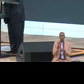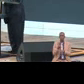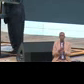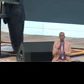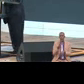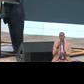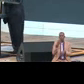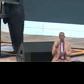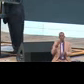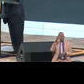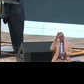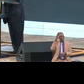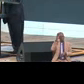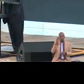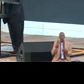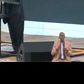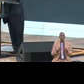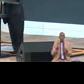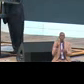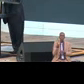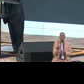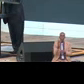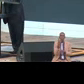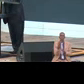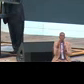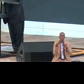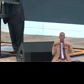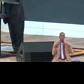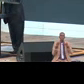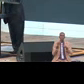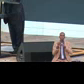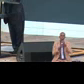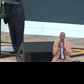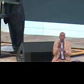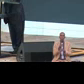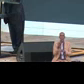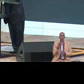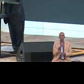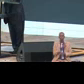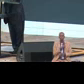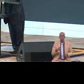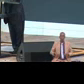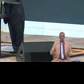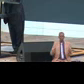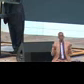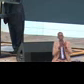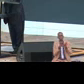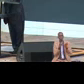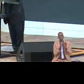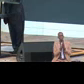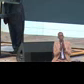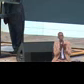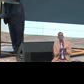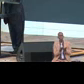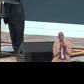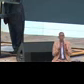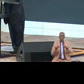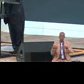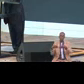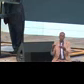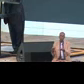of the devil, to preach the acceptable year of the Lord. And he closed the book and he